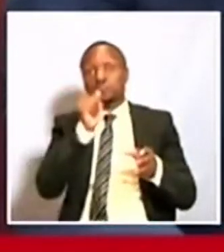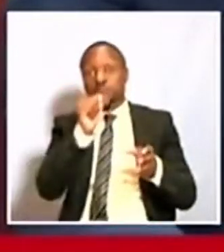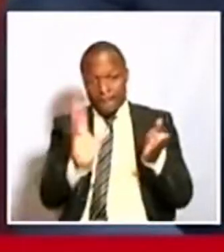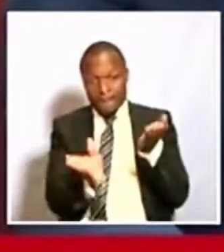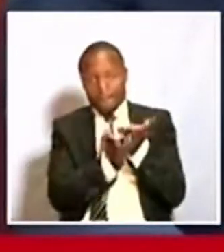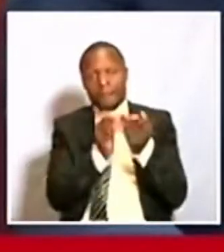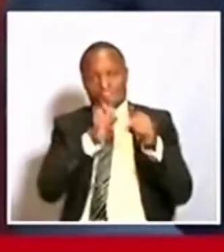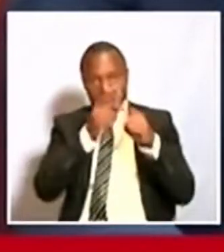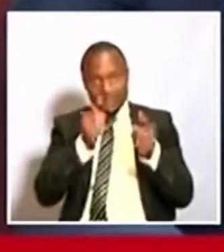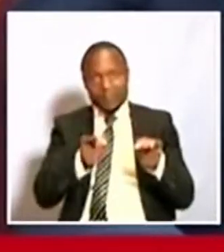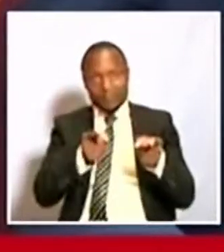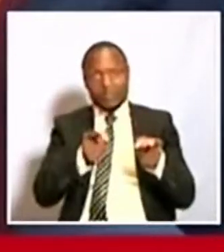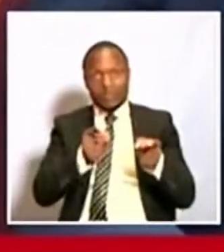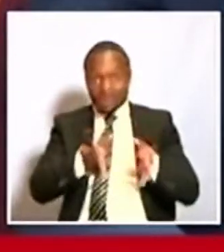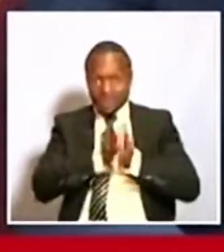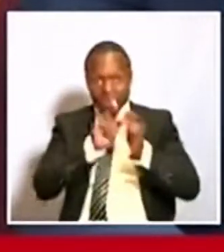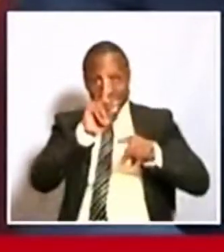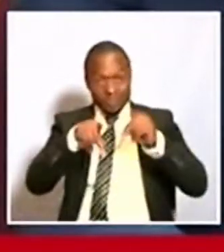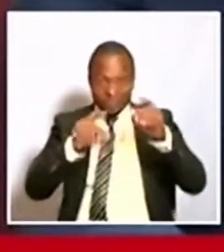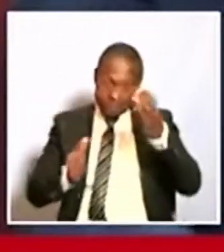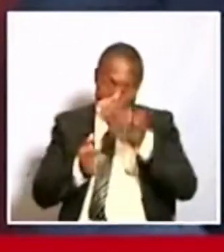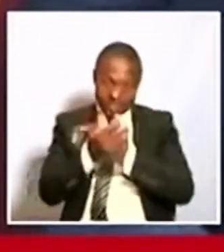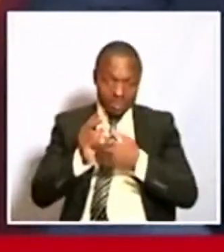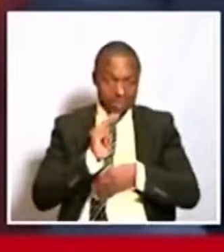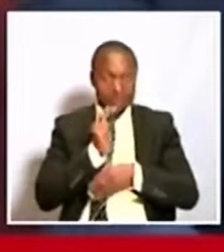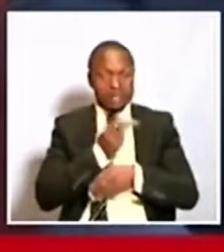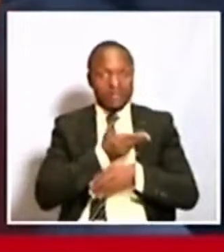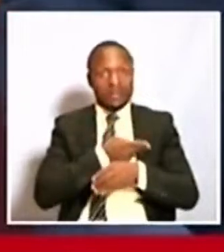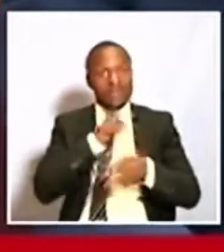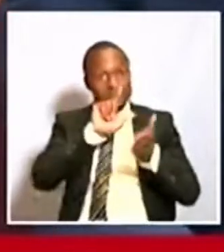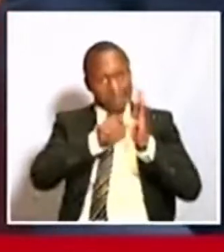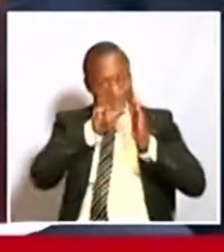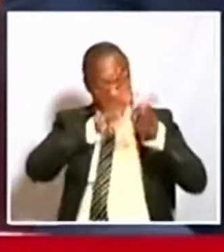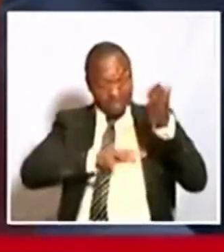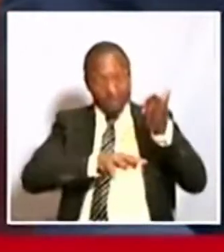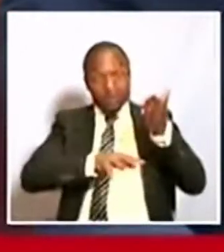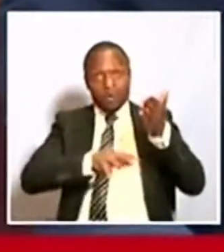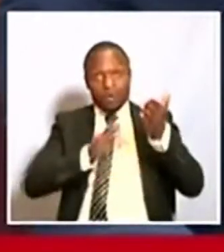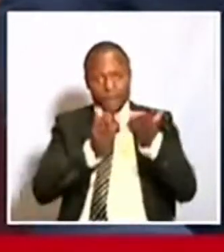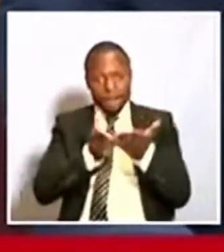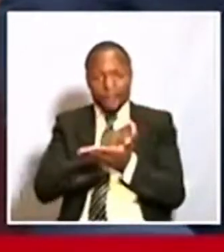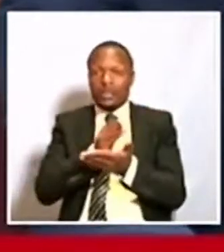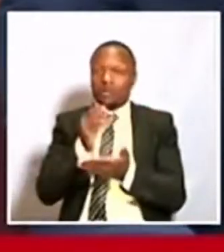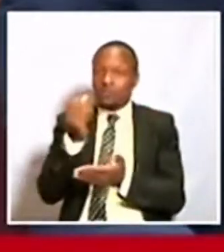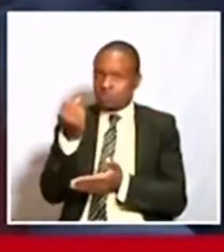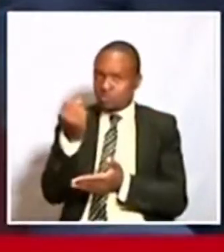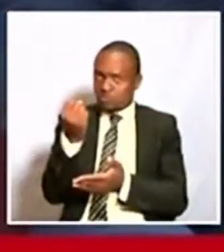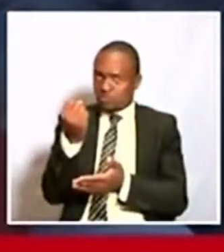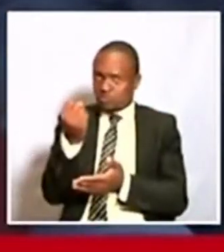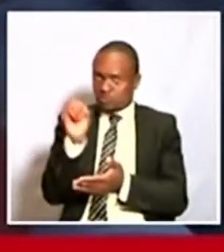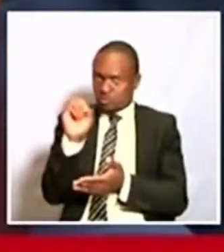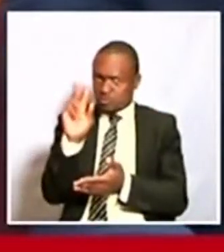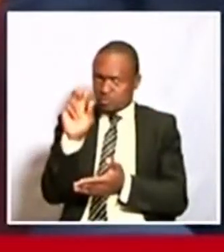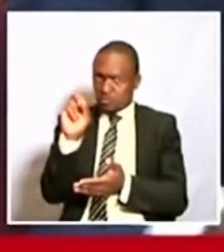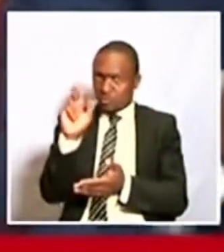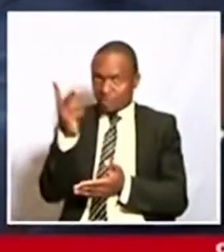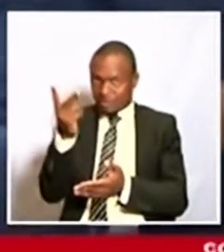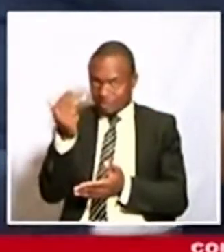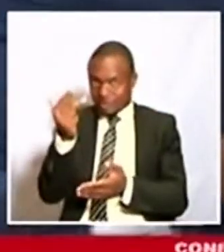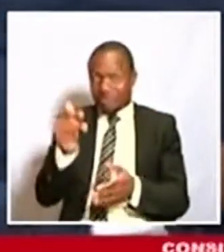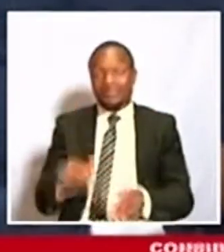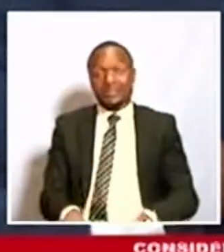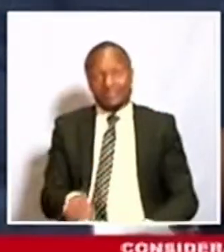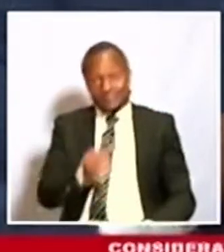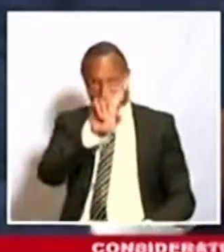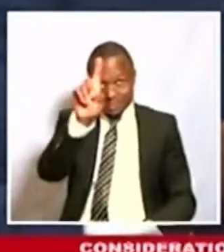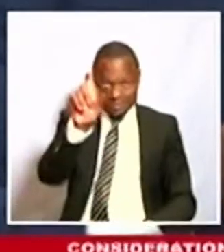office to send us the minutes. On page 12 and 13, Chair, where it was questioned